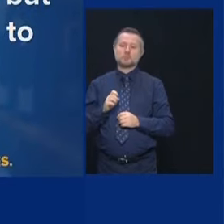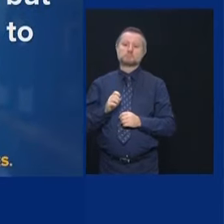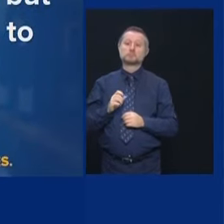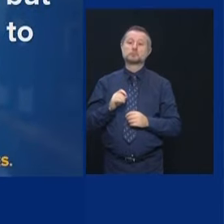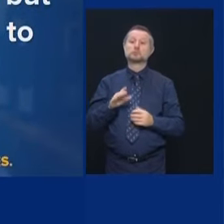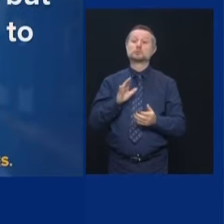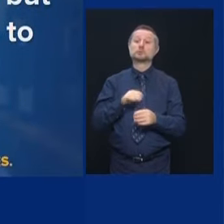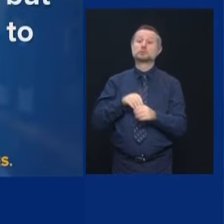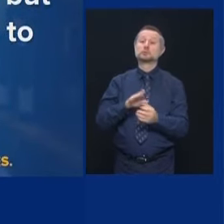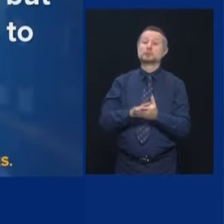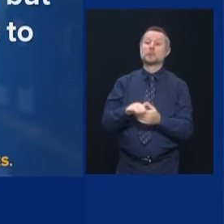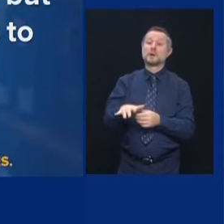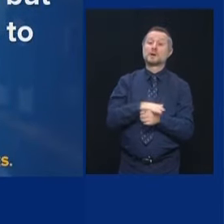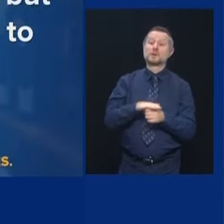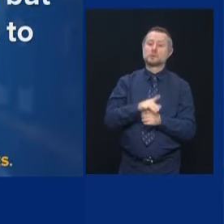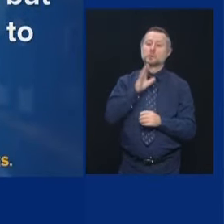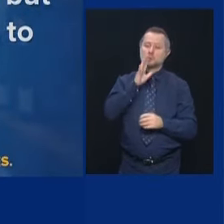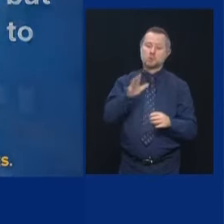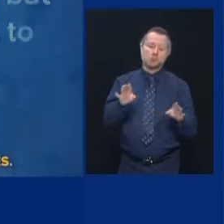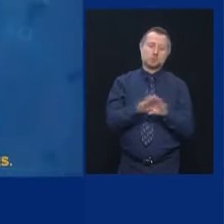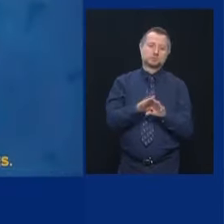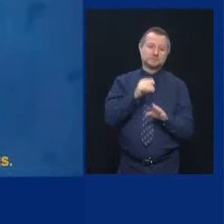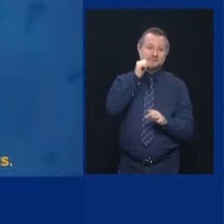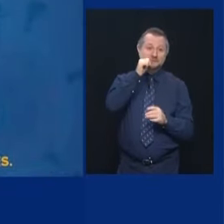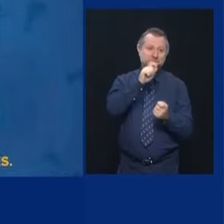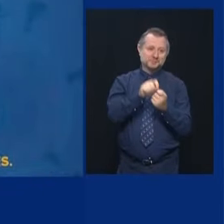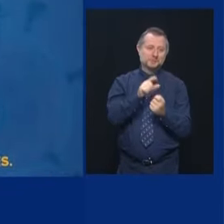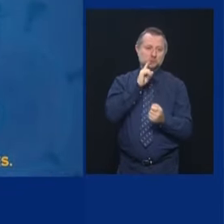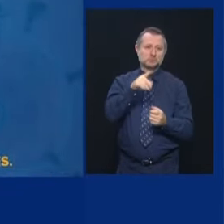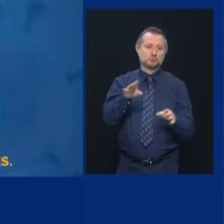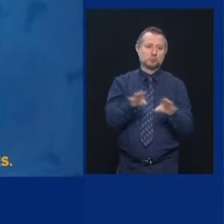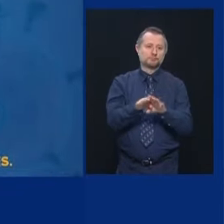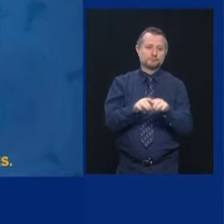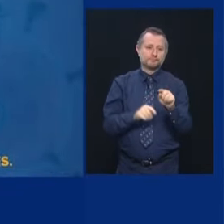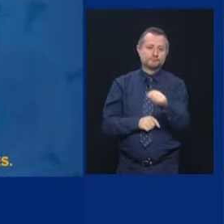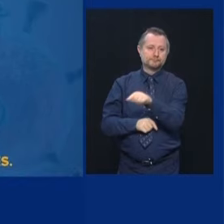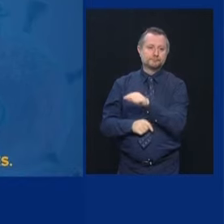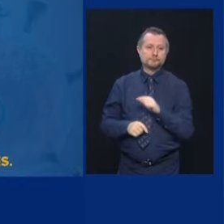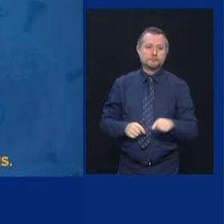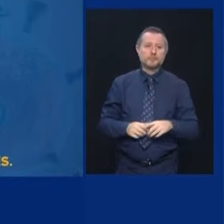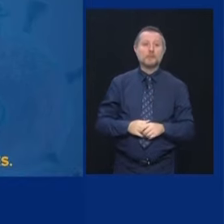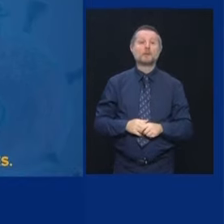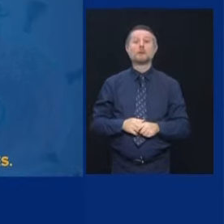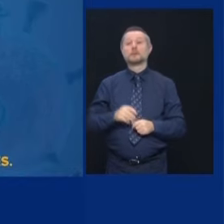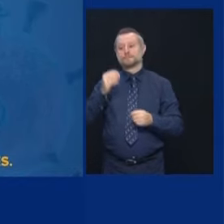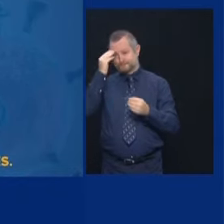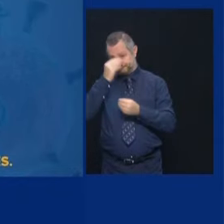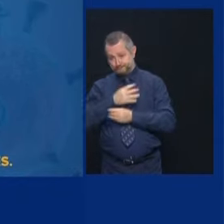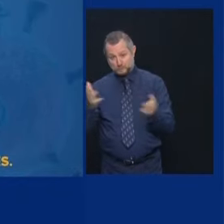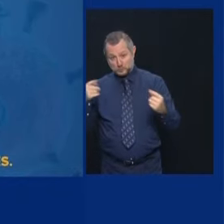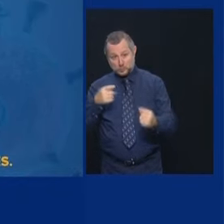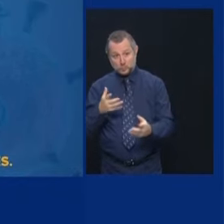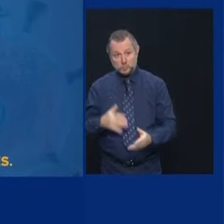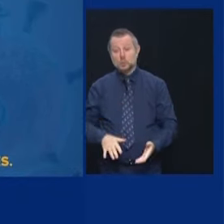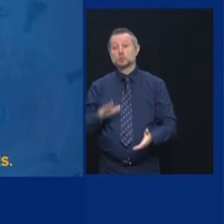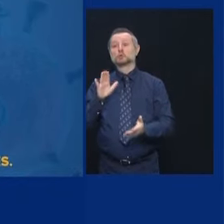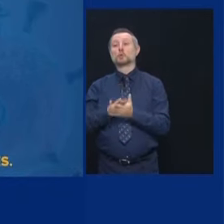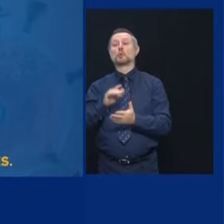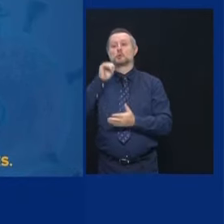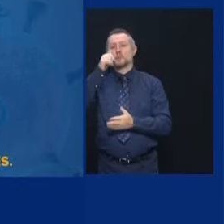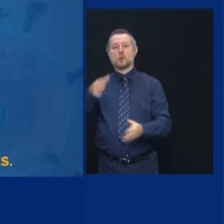in those zip codes. And as we refine it, we'll let you know. So in total, schools close